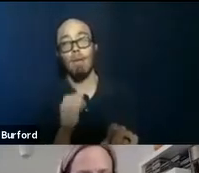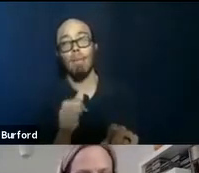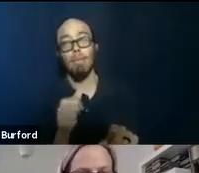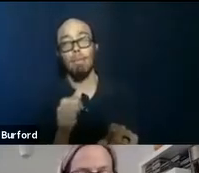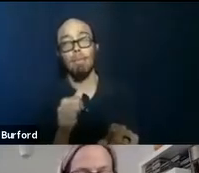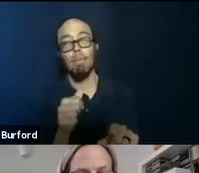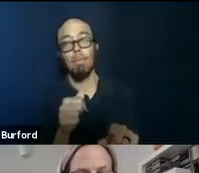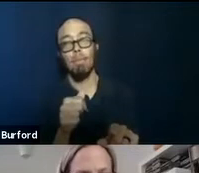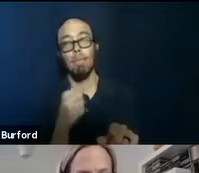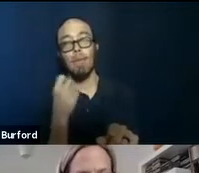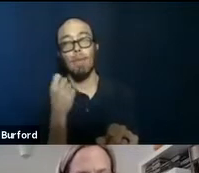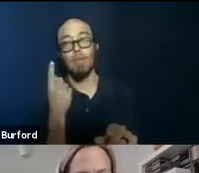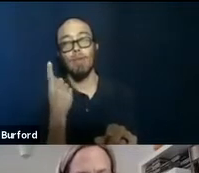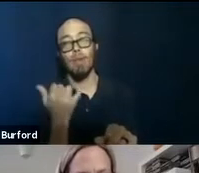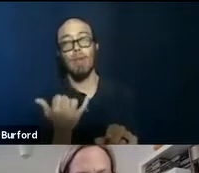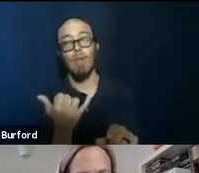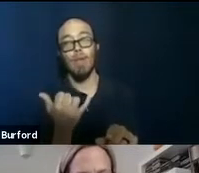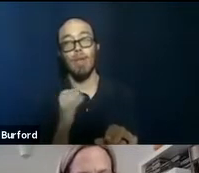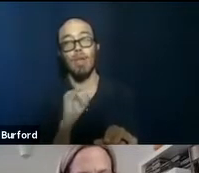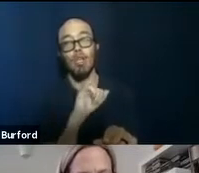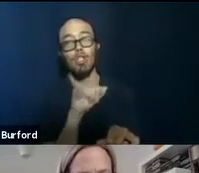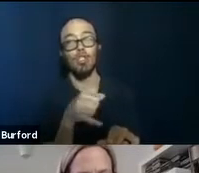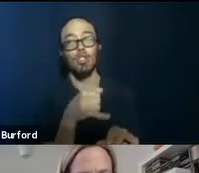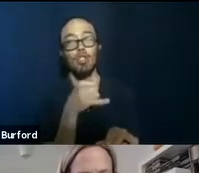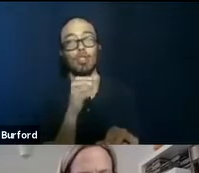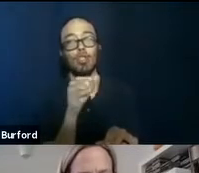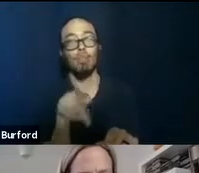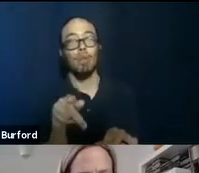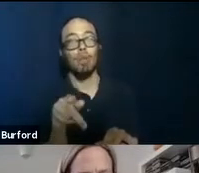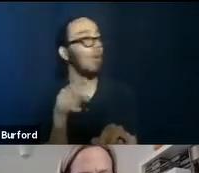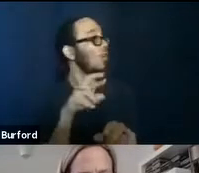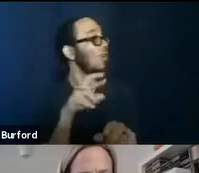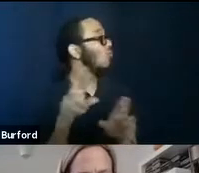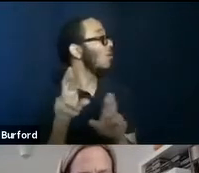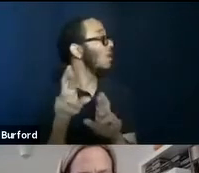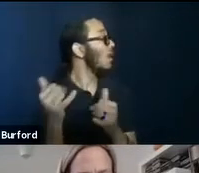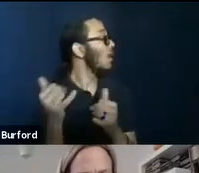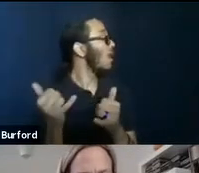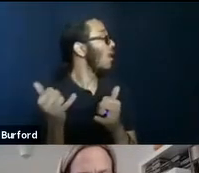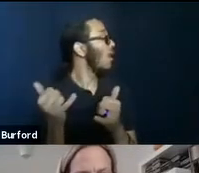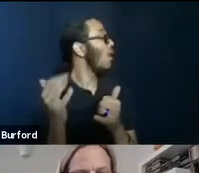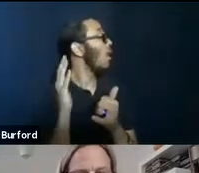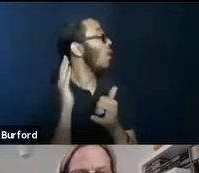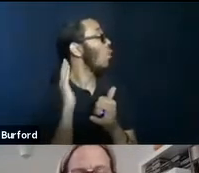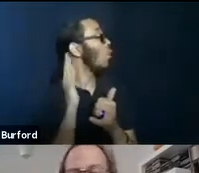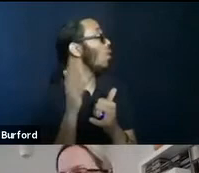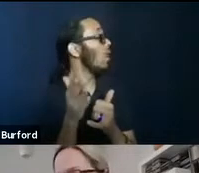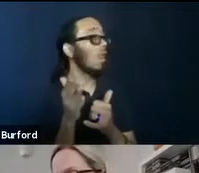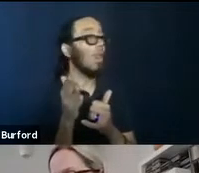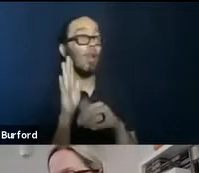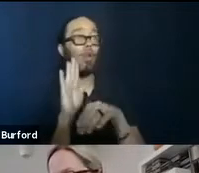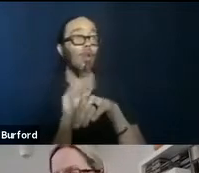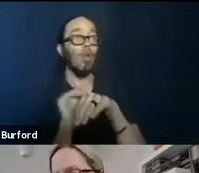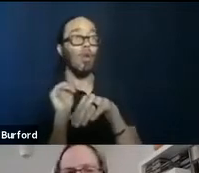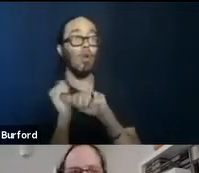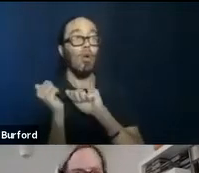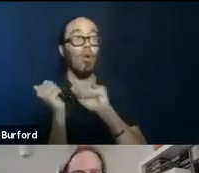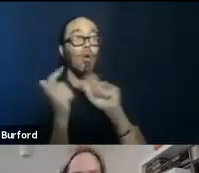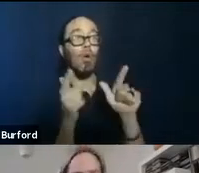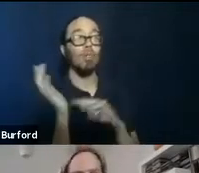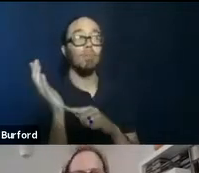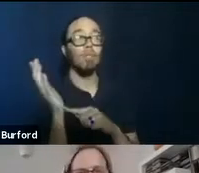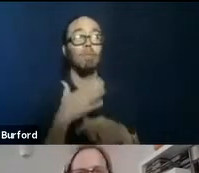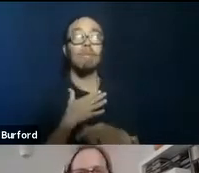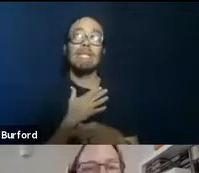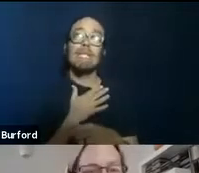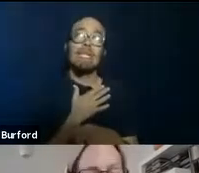I understand now that Jean-Pierre is ready. I am going to call all speakers.